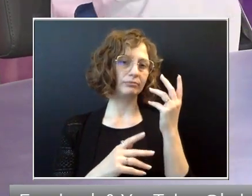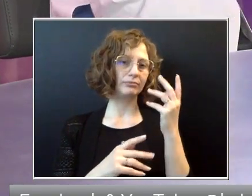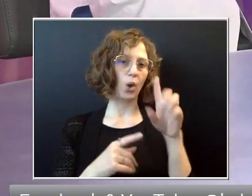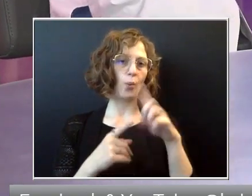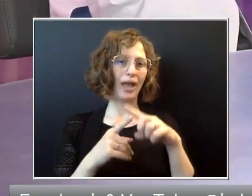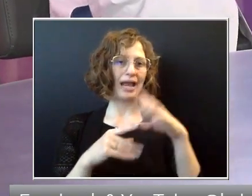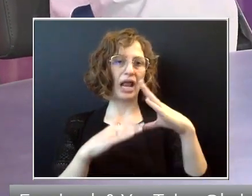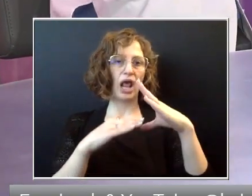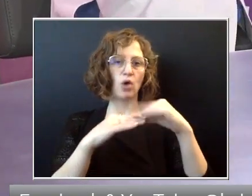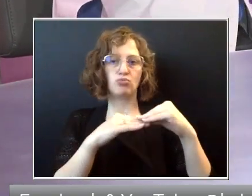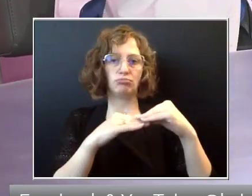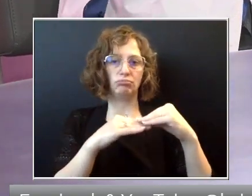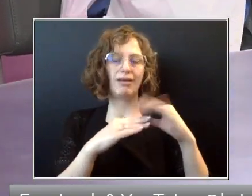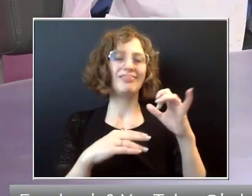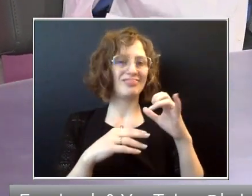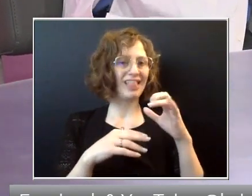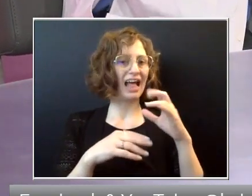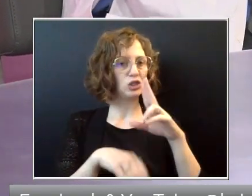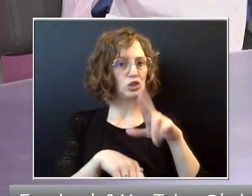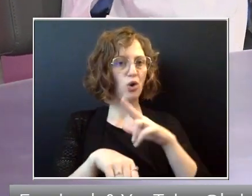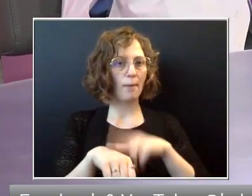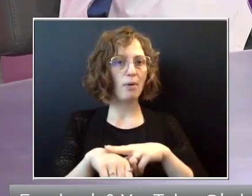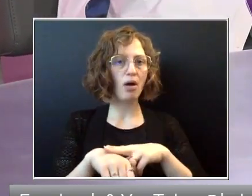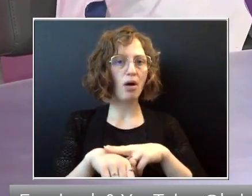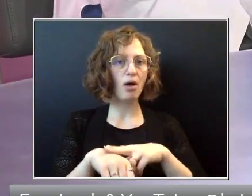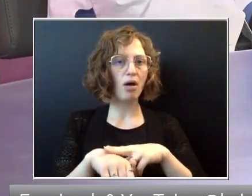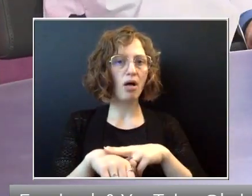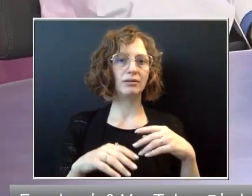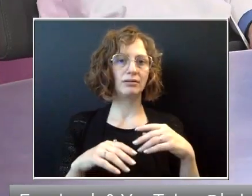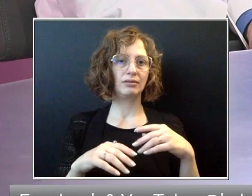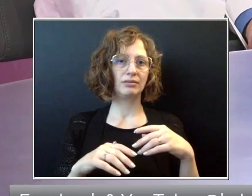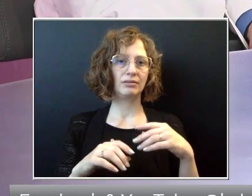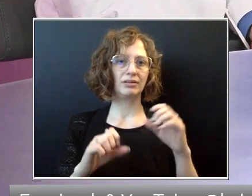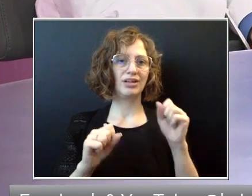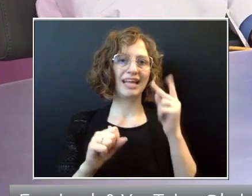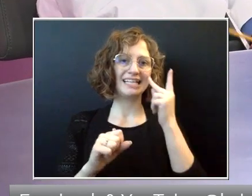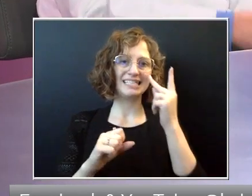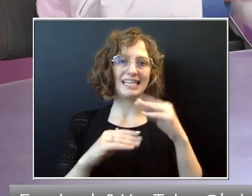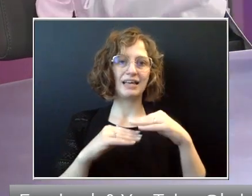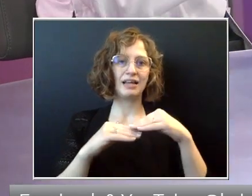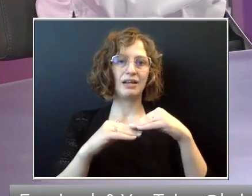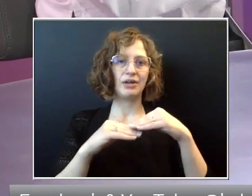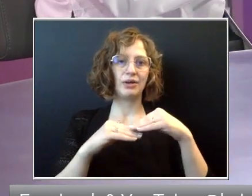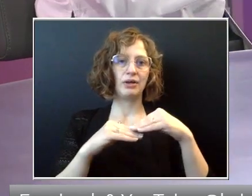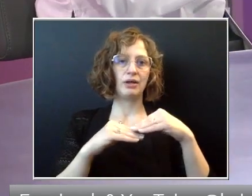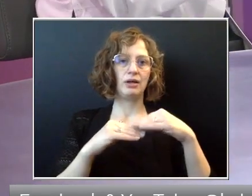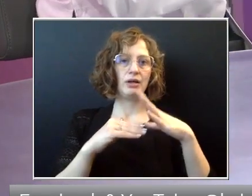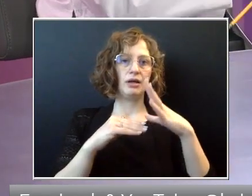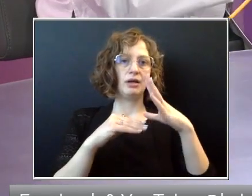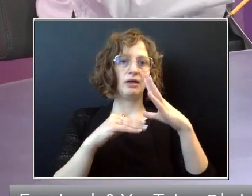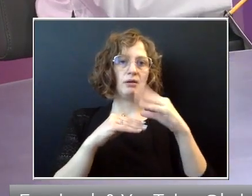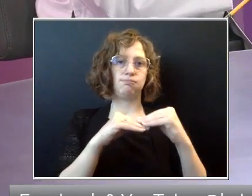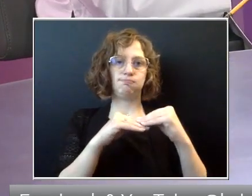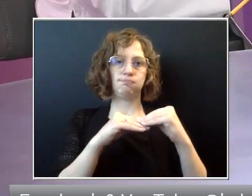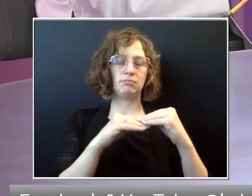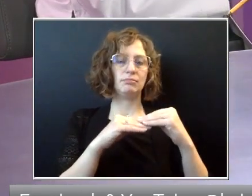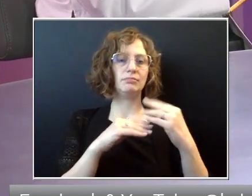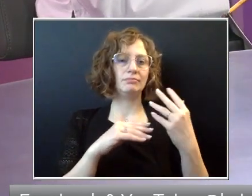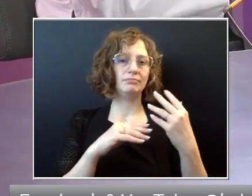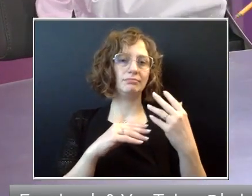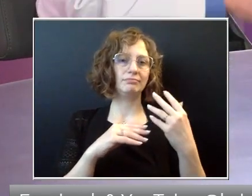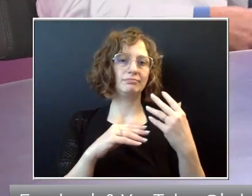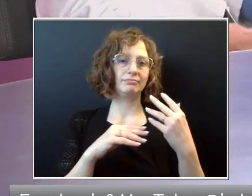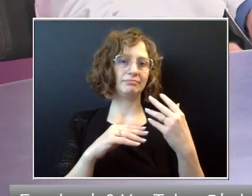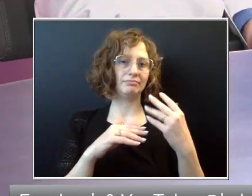filling and the heart muscle's relaxing. That's very thin, and then as the heart thickens, it does get thicker. That's